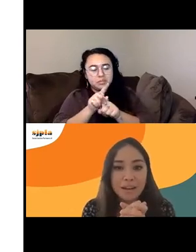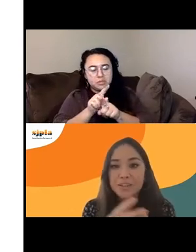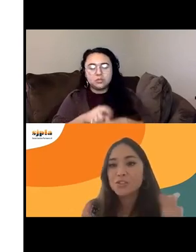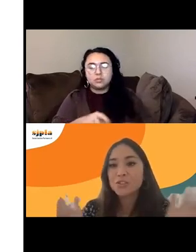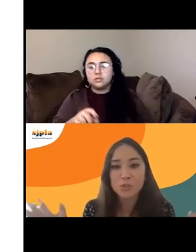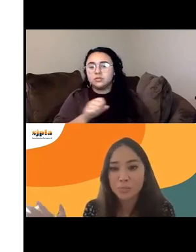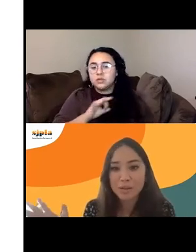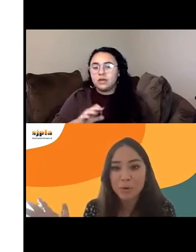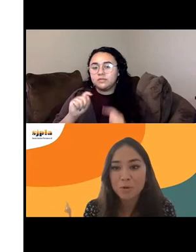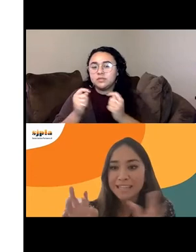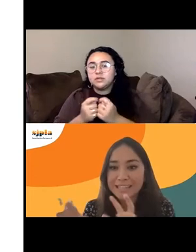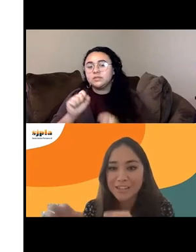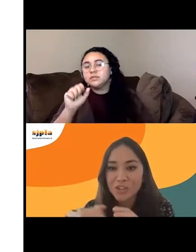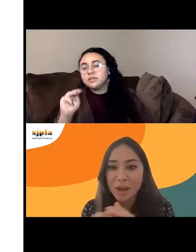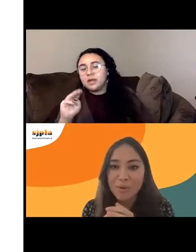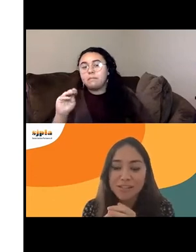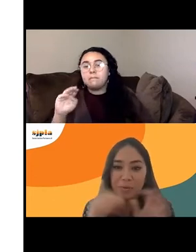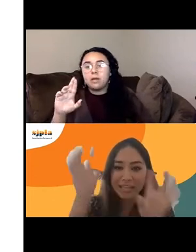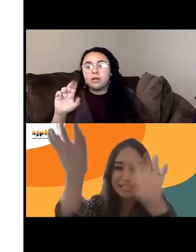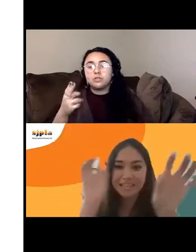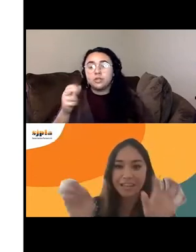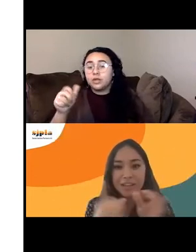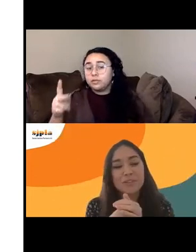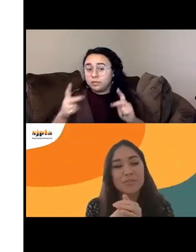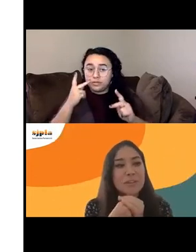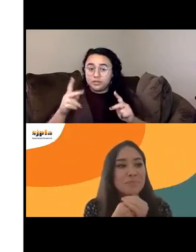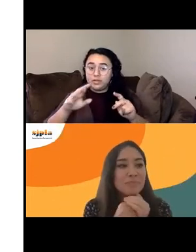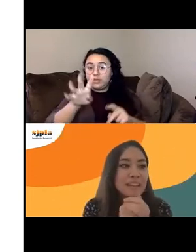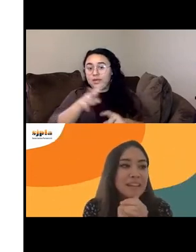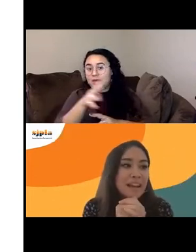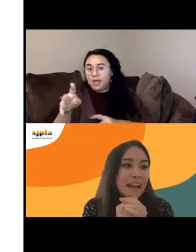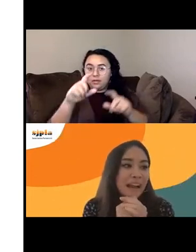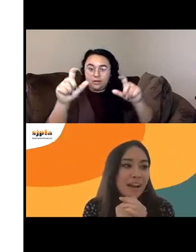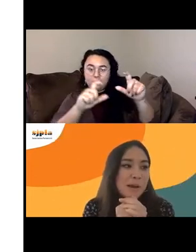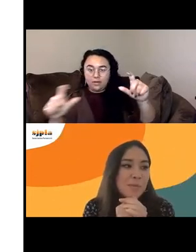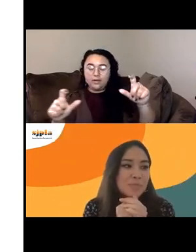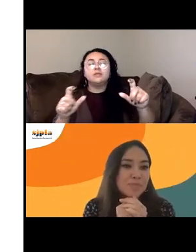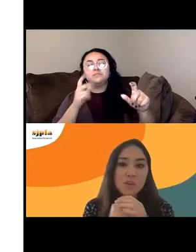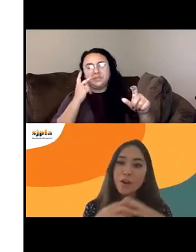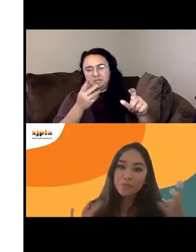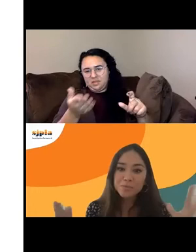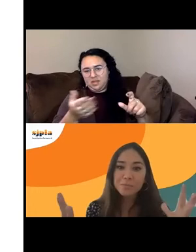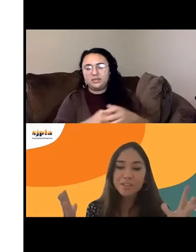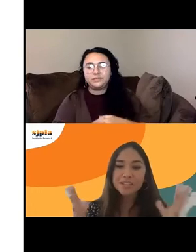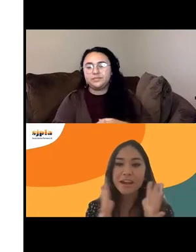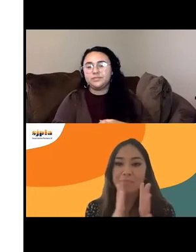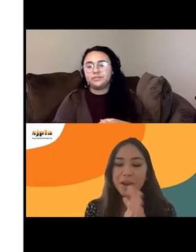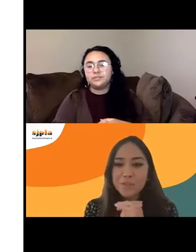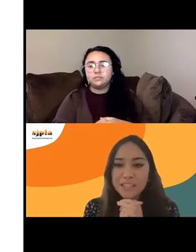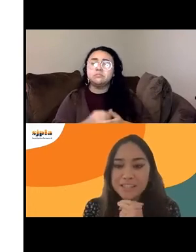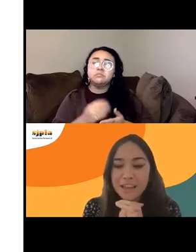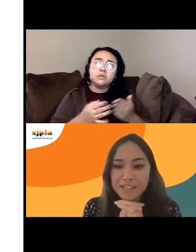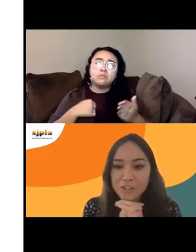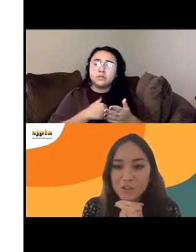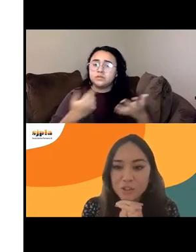Marta, and so many more who I can see in the chat box and who I can see in gallery view. So you've heard from some of us, and I'm